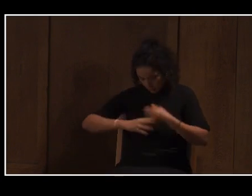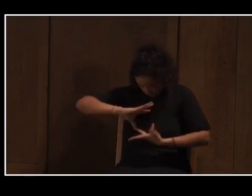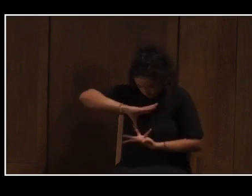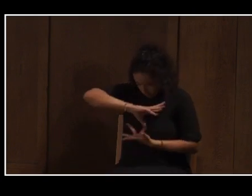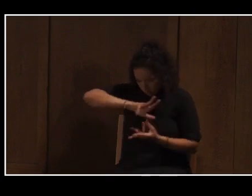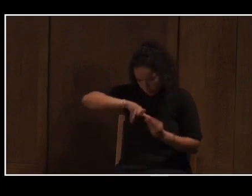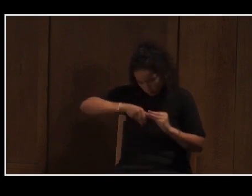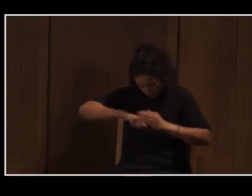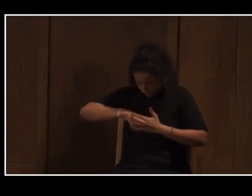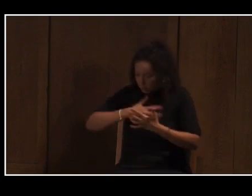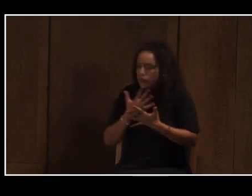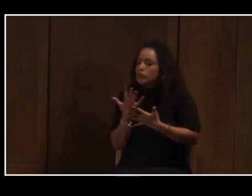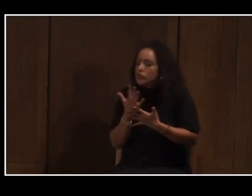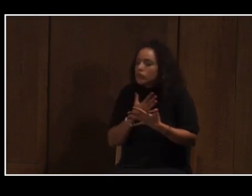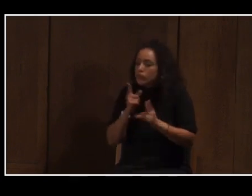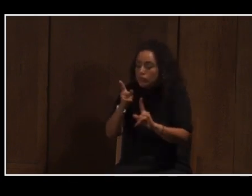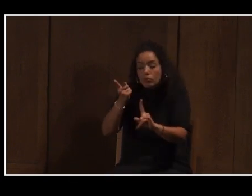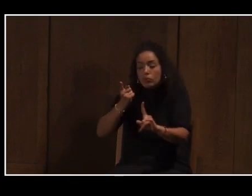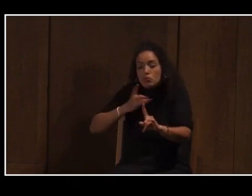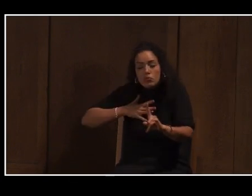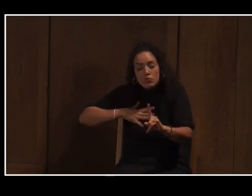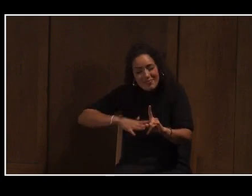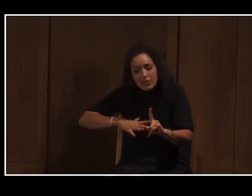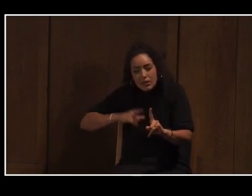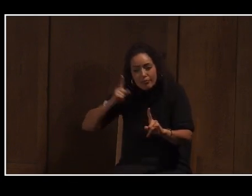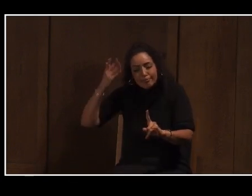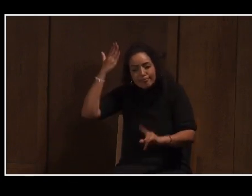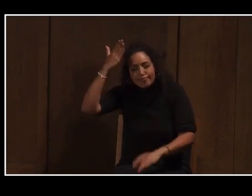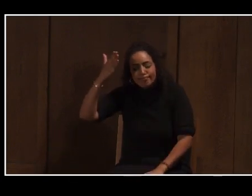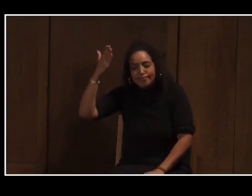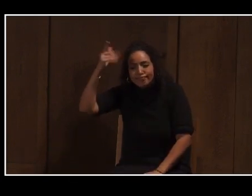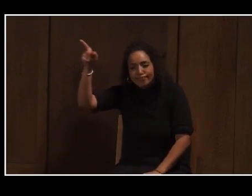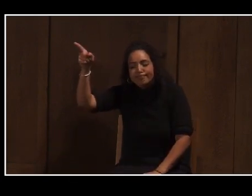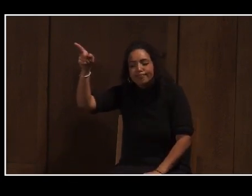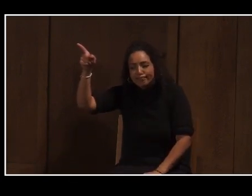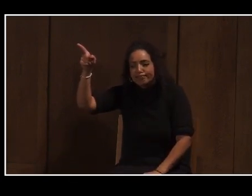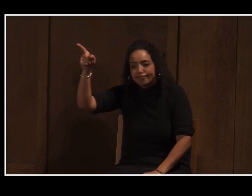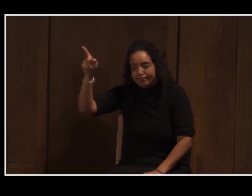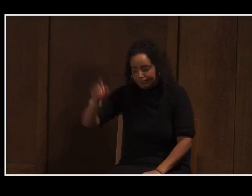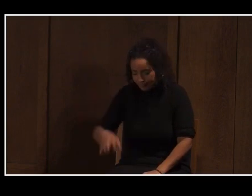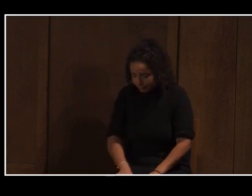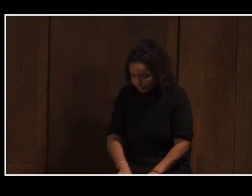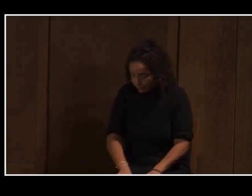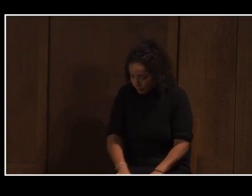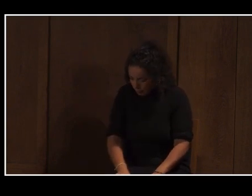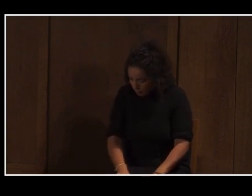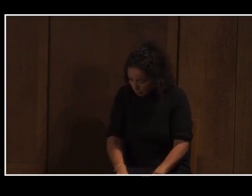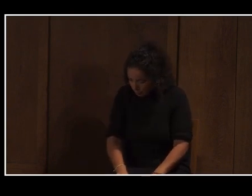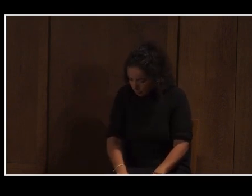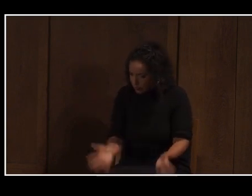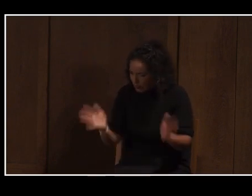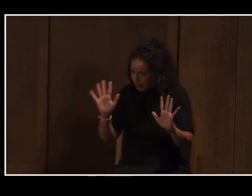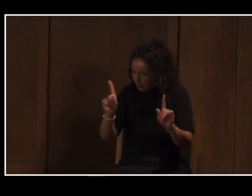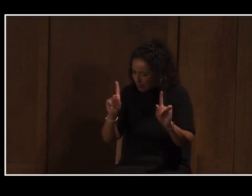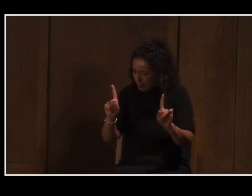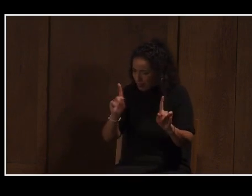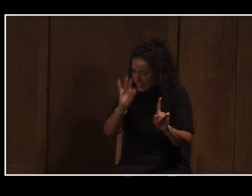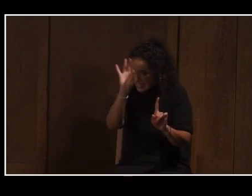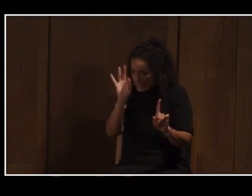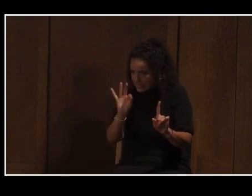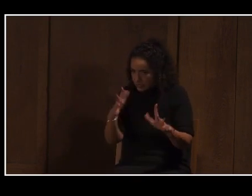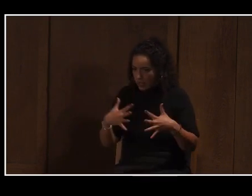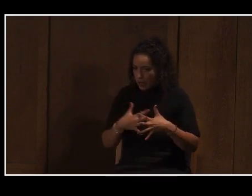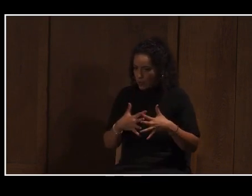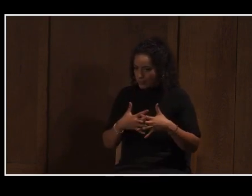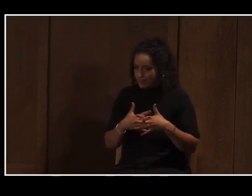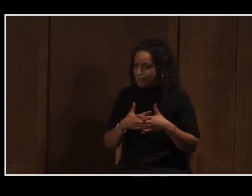is a requirement as part of imagination to do that. What there is how do we do that? How do